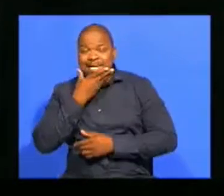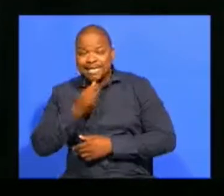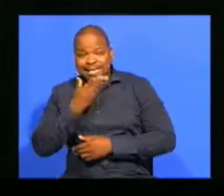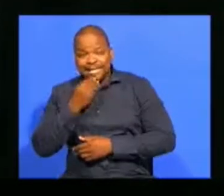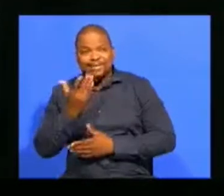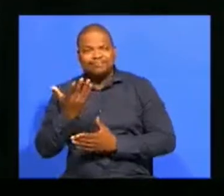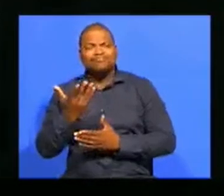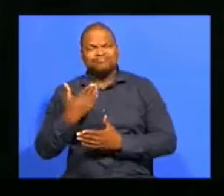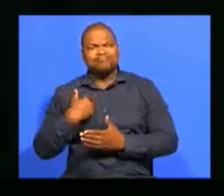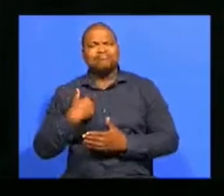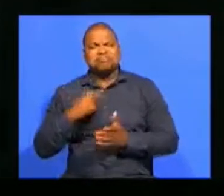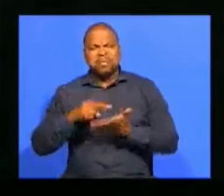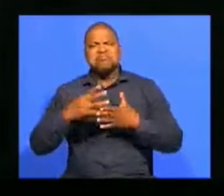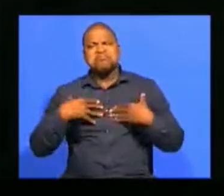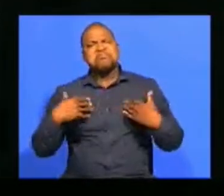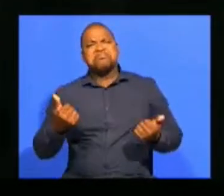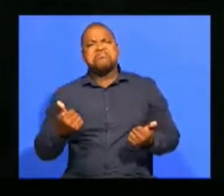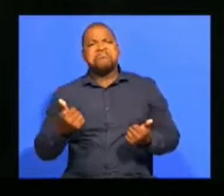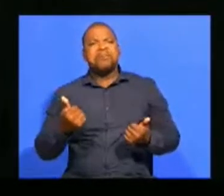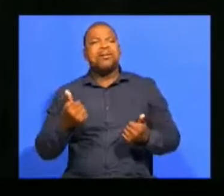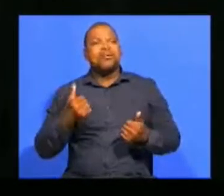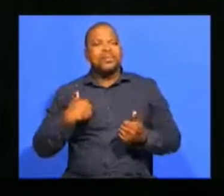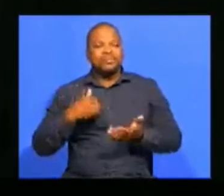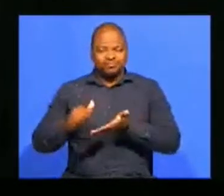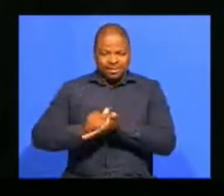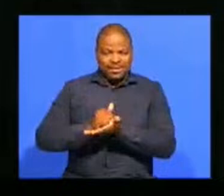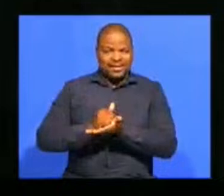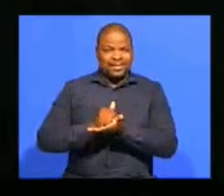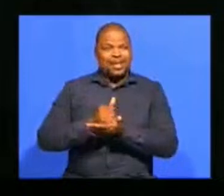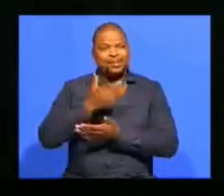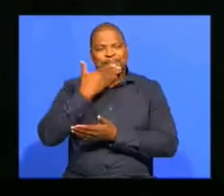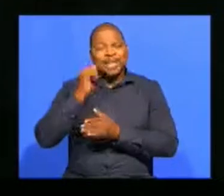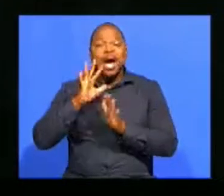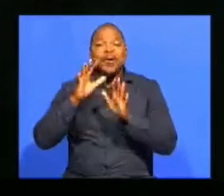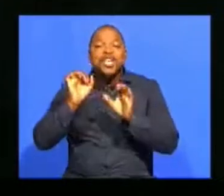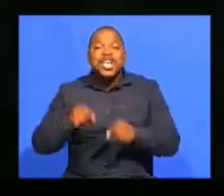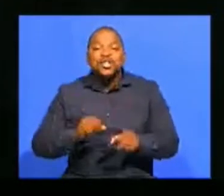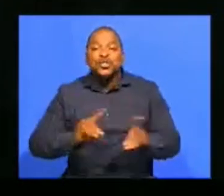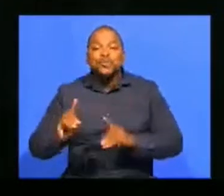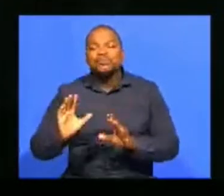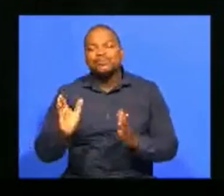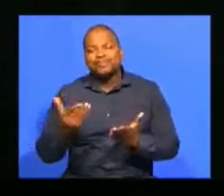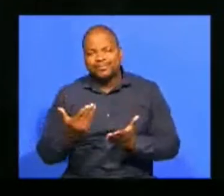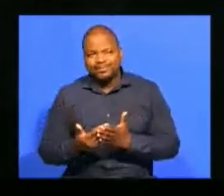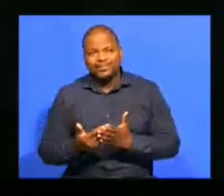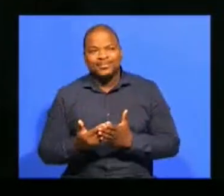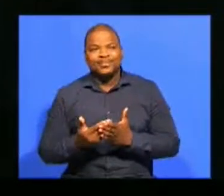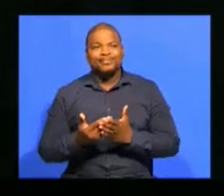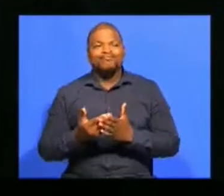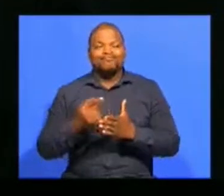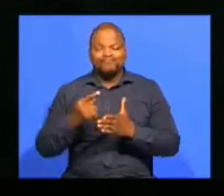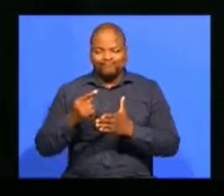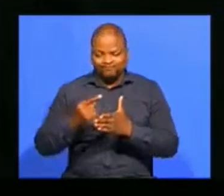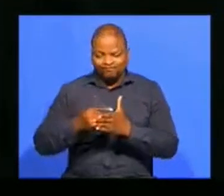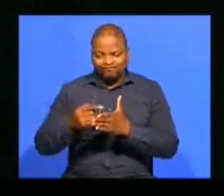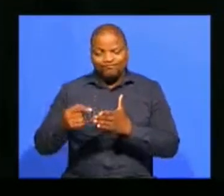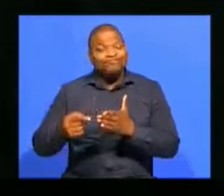easy. They mean well. We usually answer as best we can, and then they go and